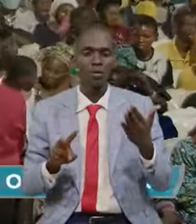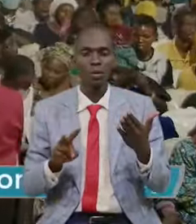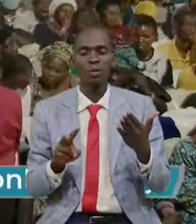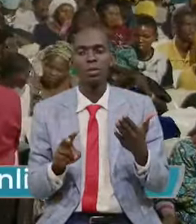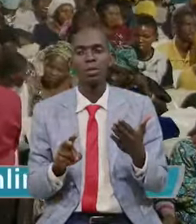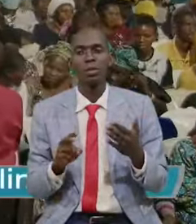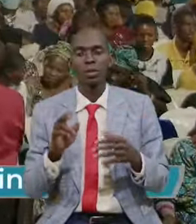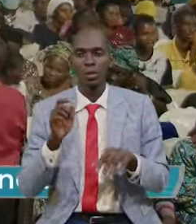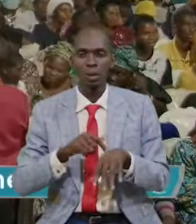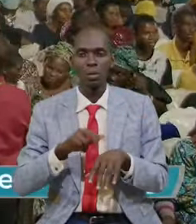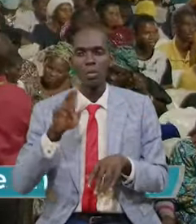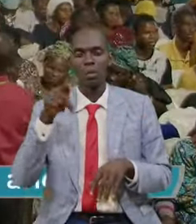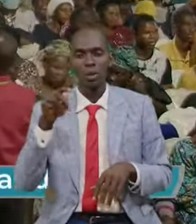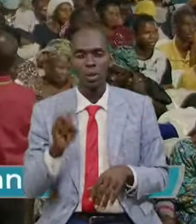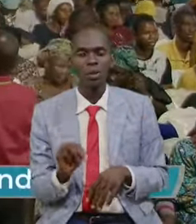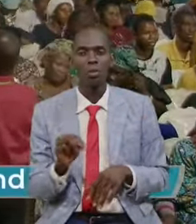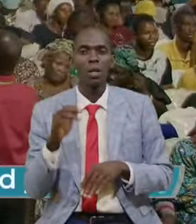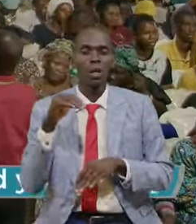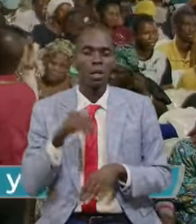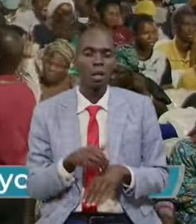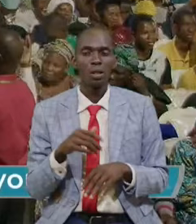Bible Church,